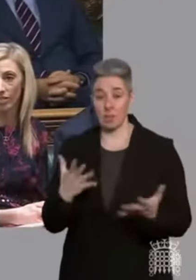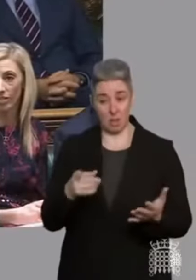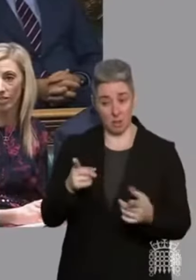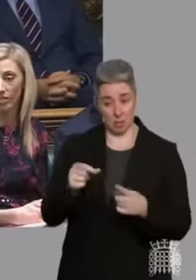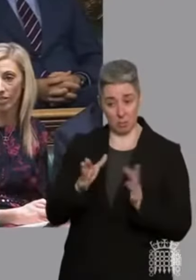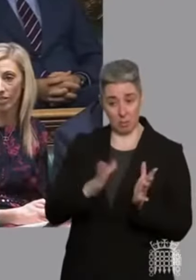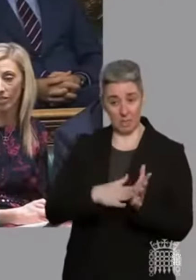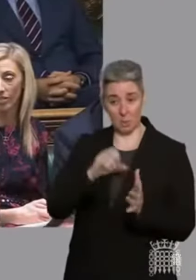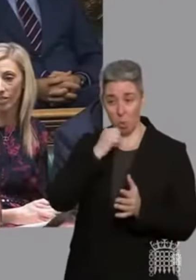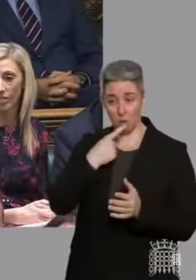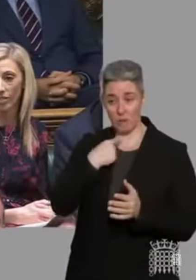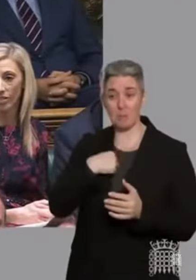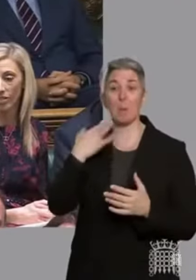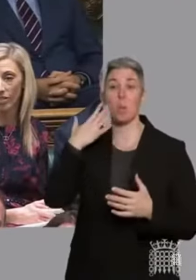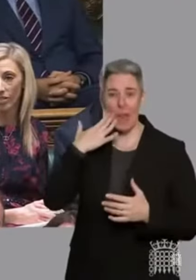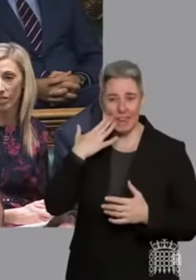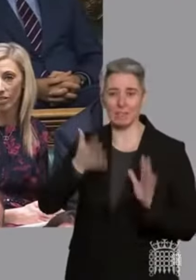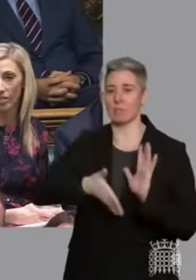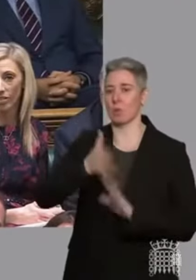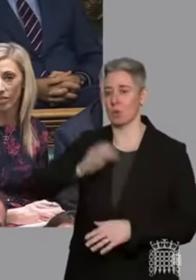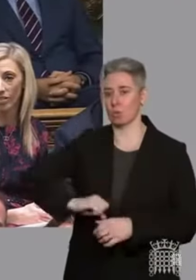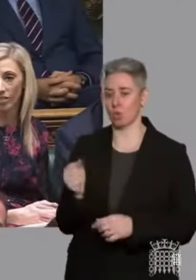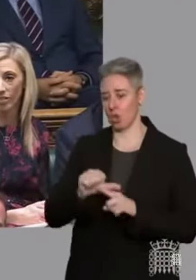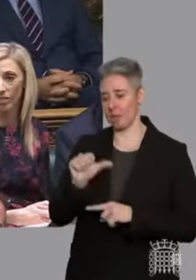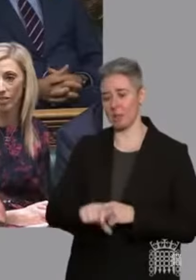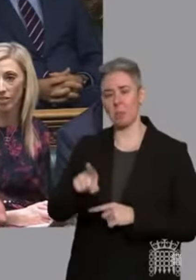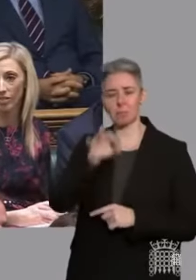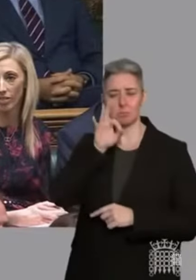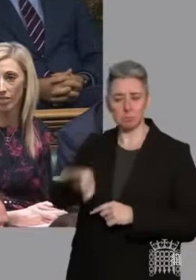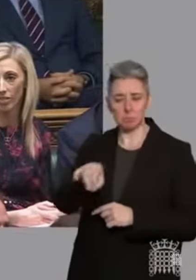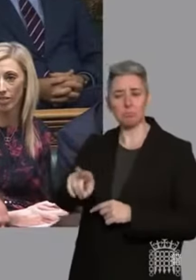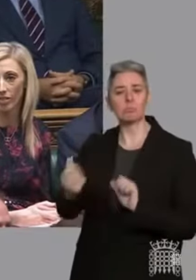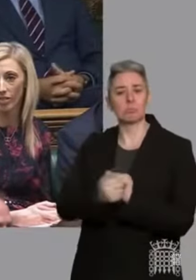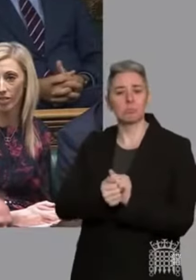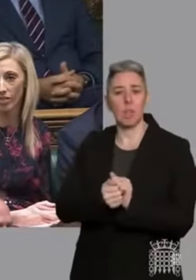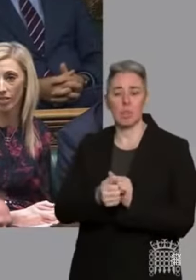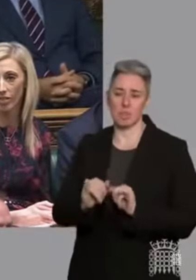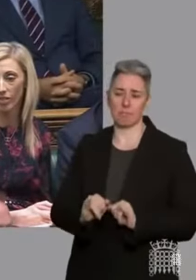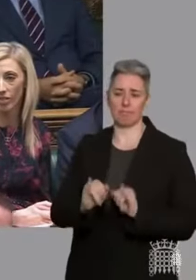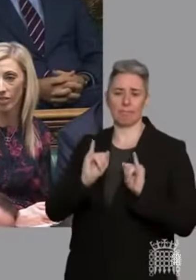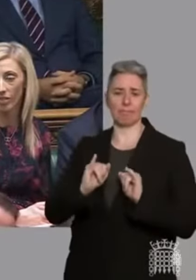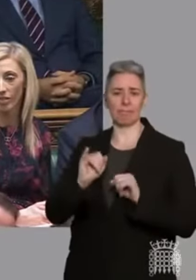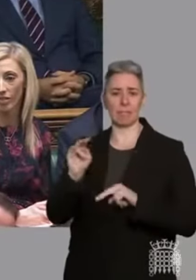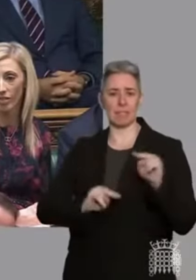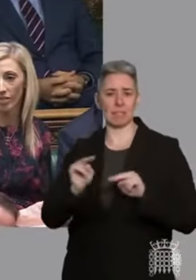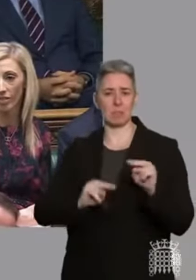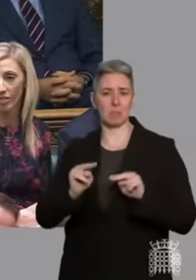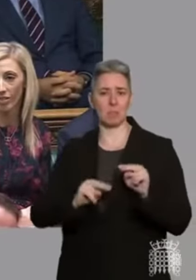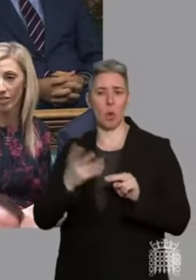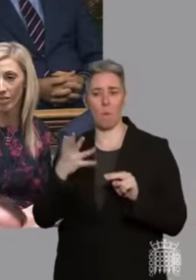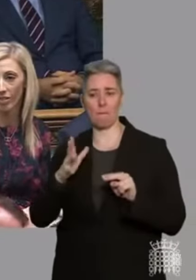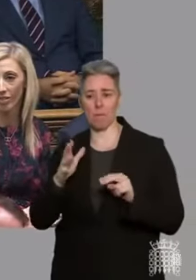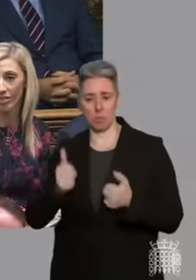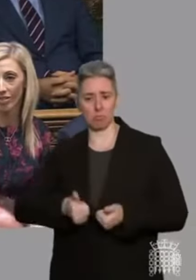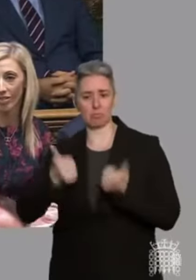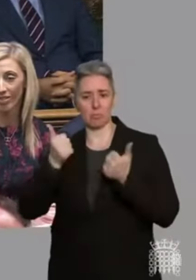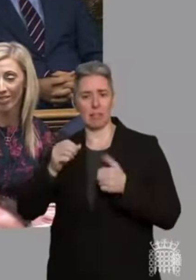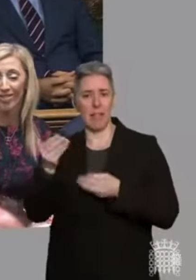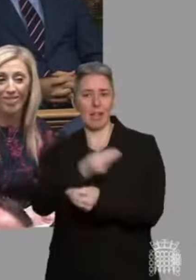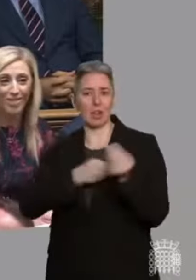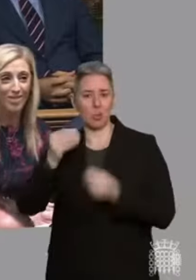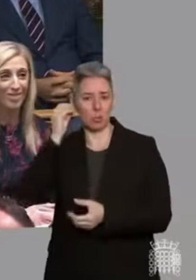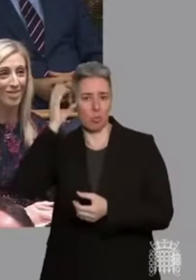with the withering assessment of the eminent politics professor Sir John Curtis, who says the current UK Prime Minister is the worst thing to